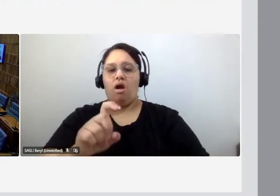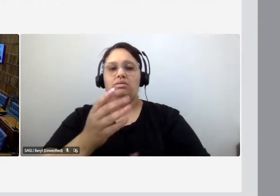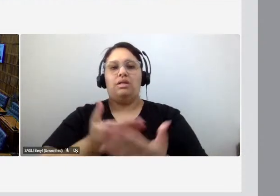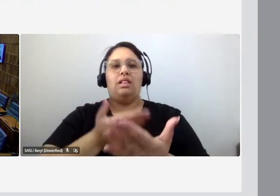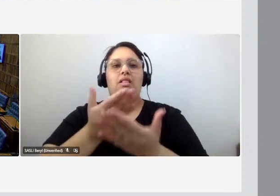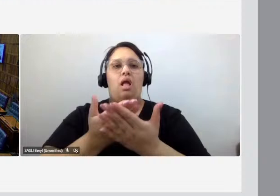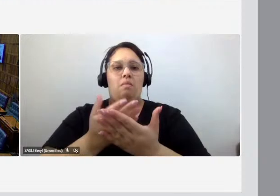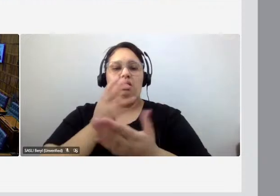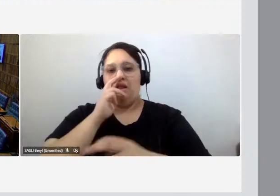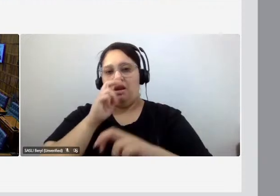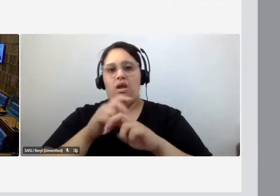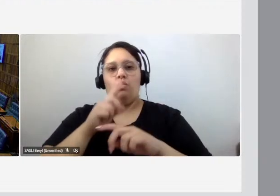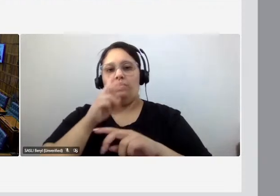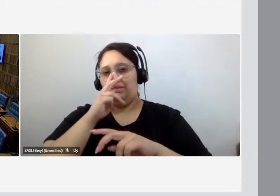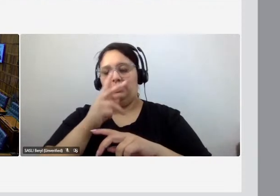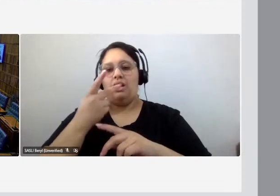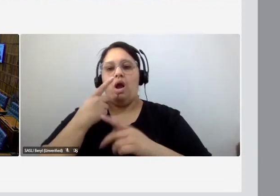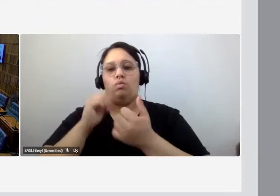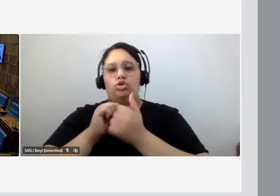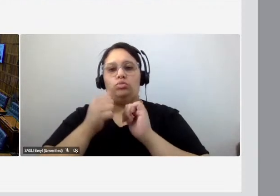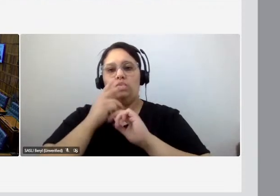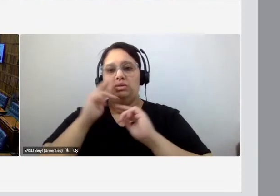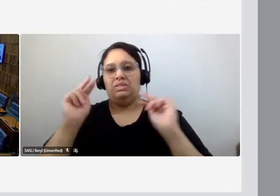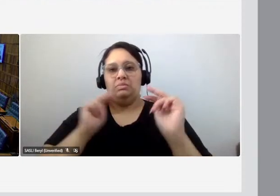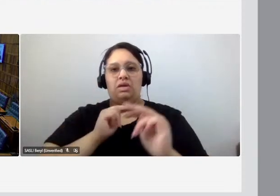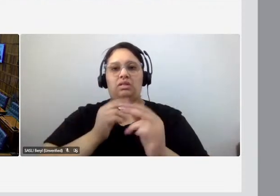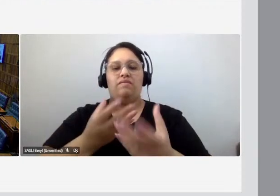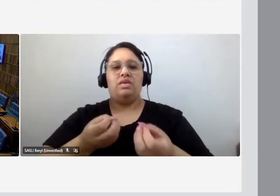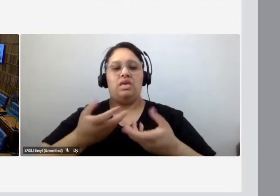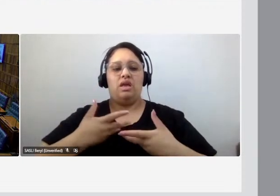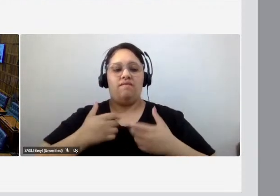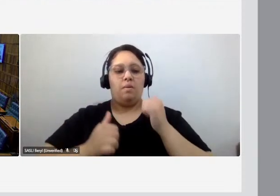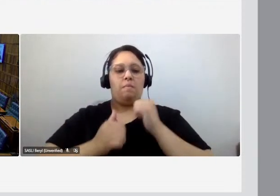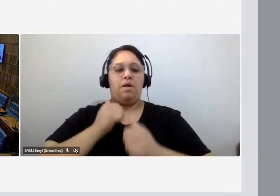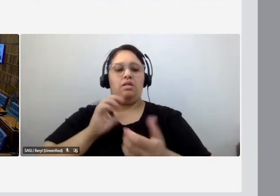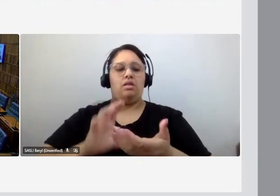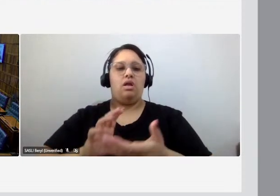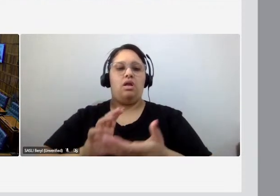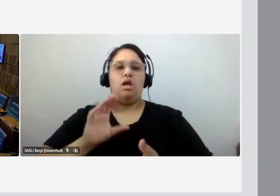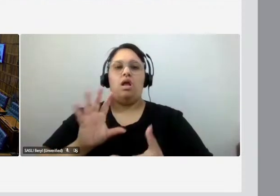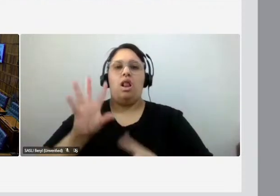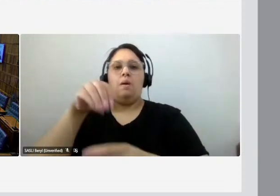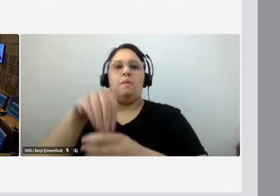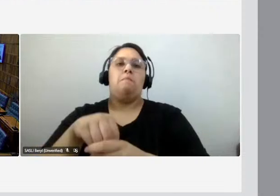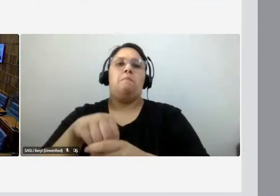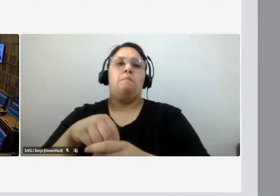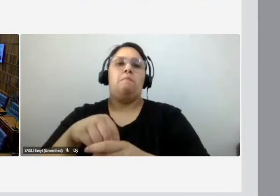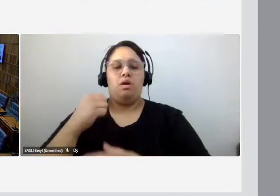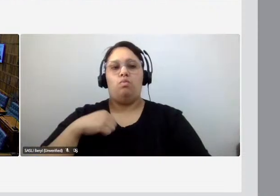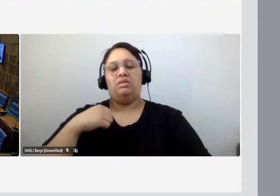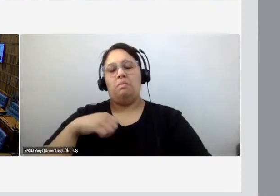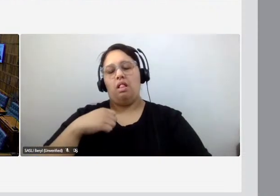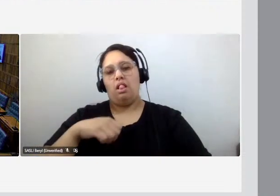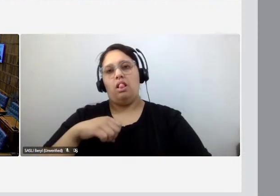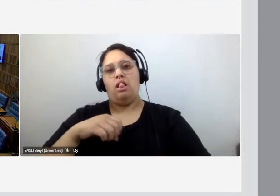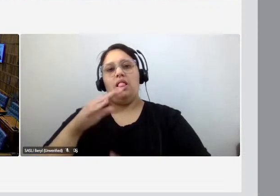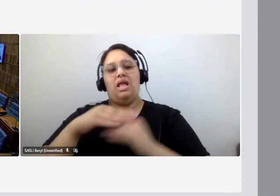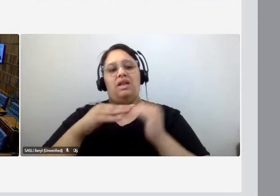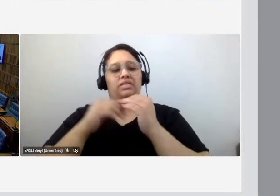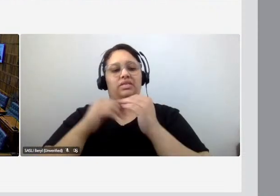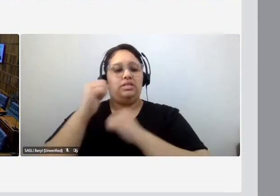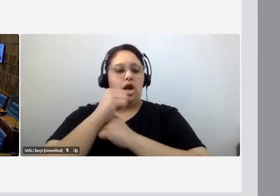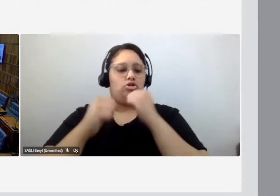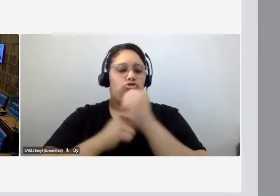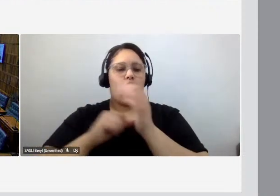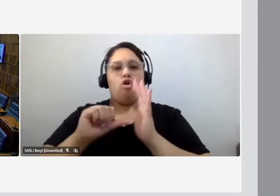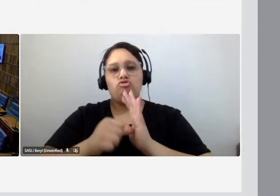see how we can, as sports perspective, can get a better, much better input into the municipal infrastructure grant and